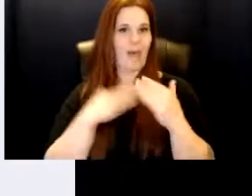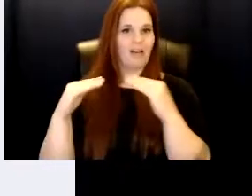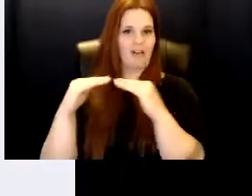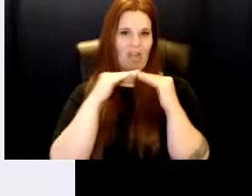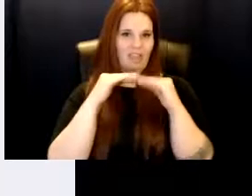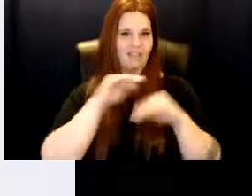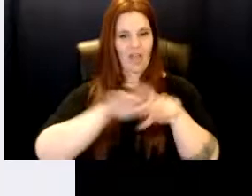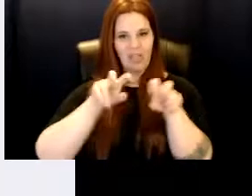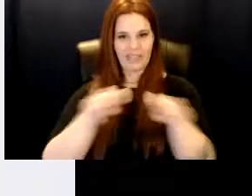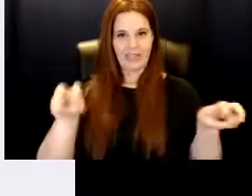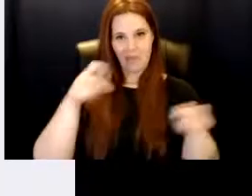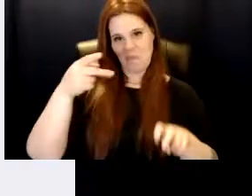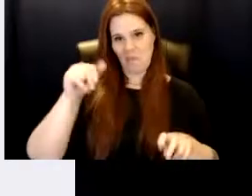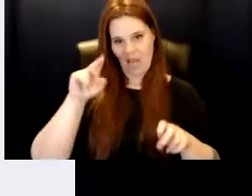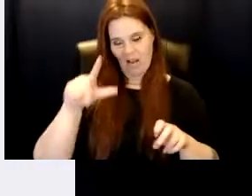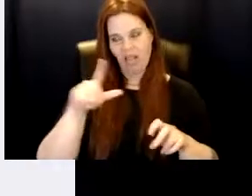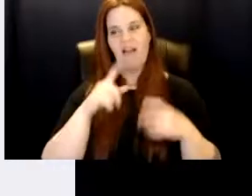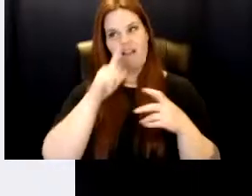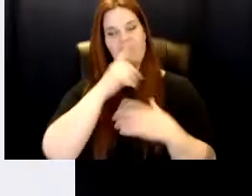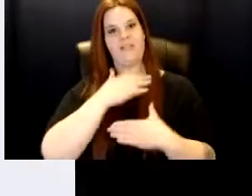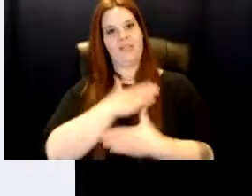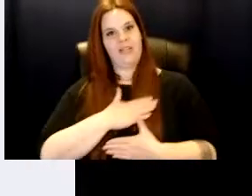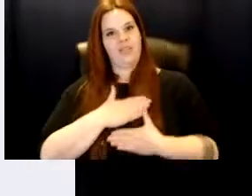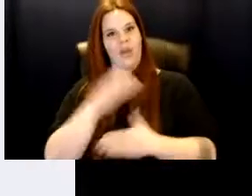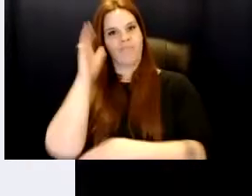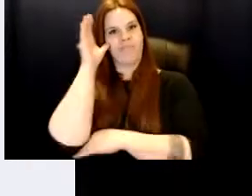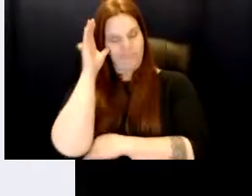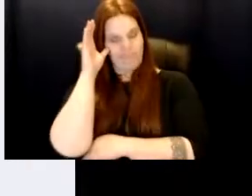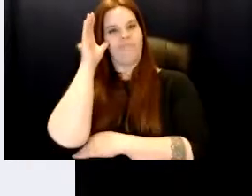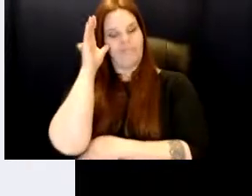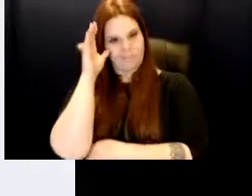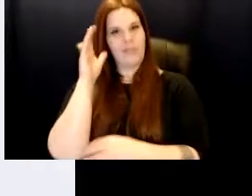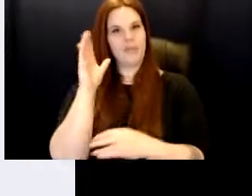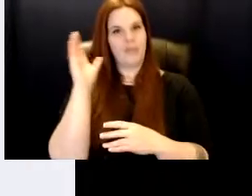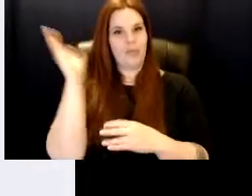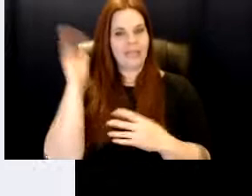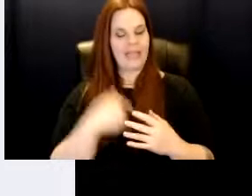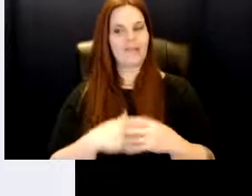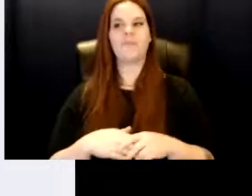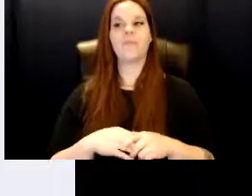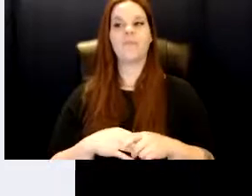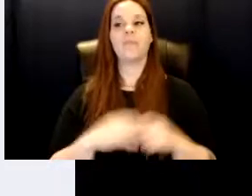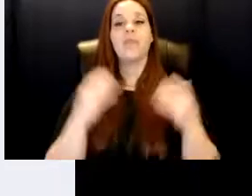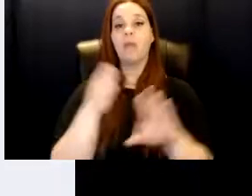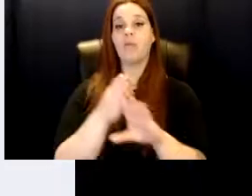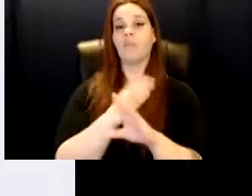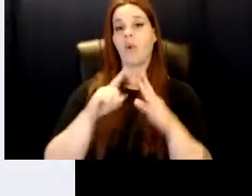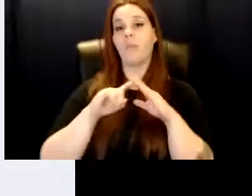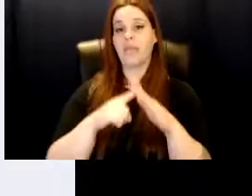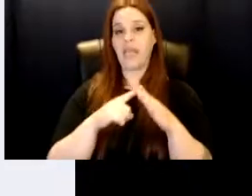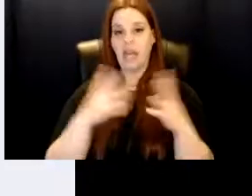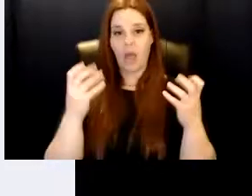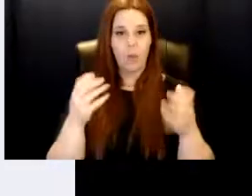this panel. I have really been enjoying these presentations, absolutely. Now, before I begin, I would just like